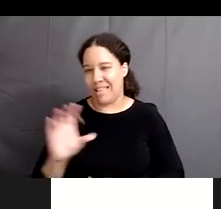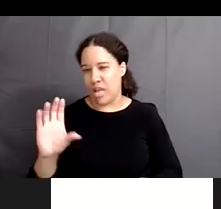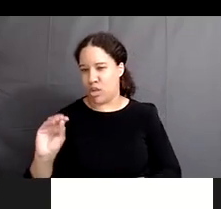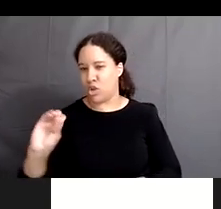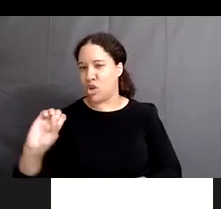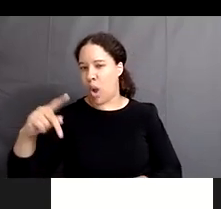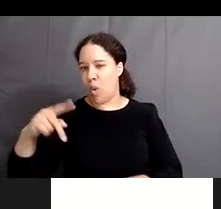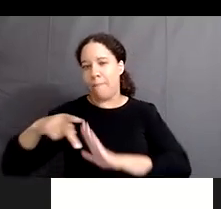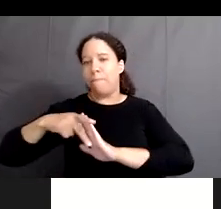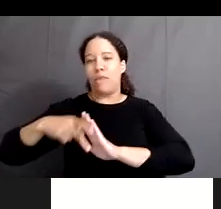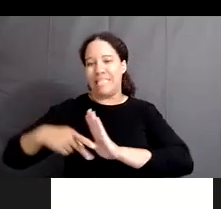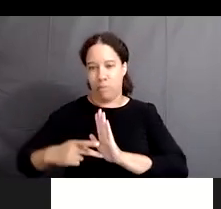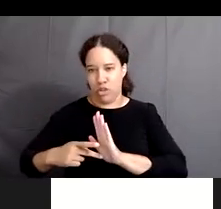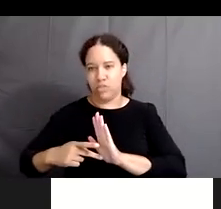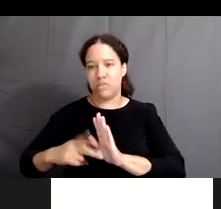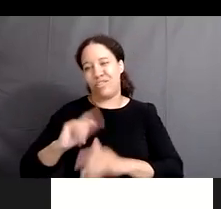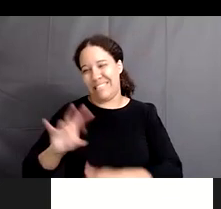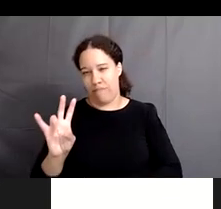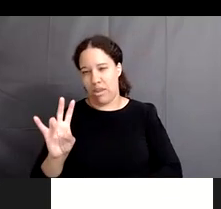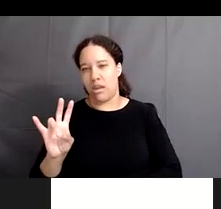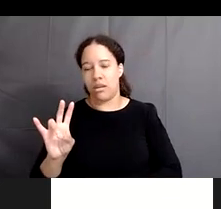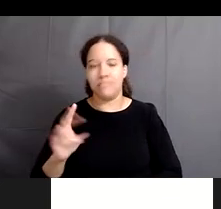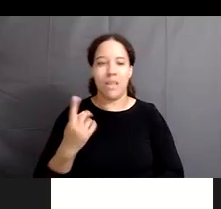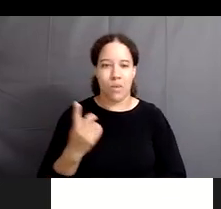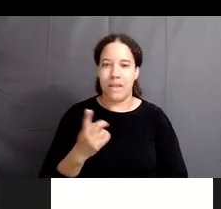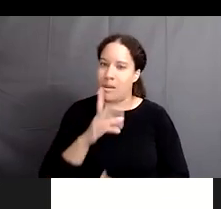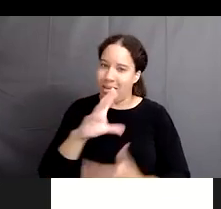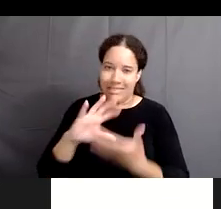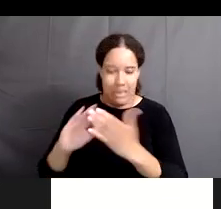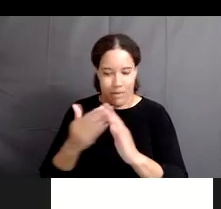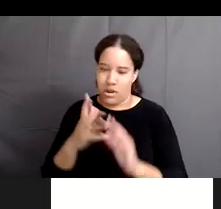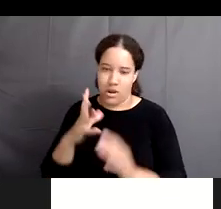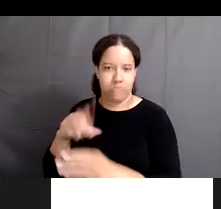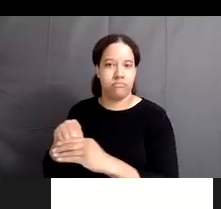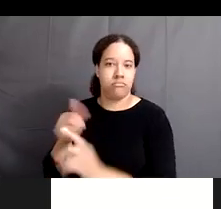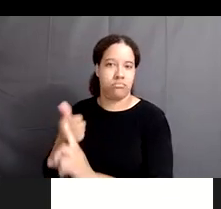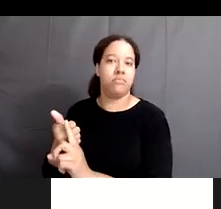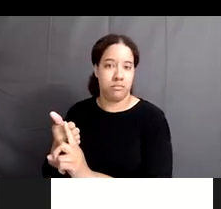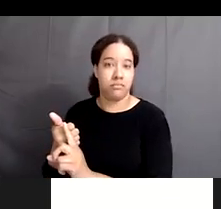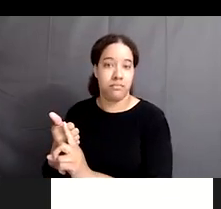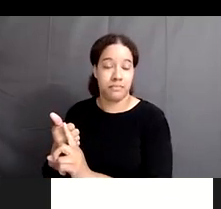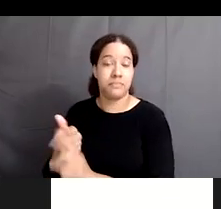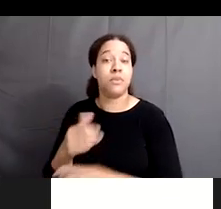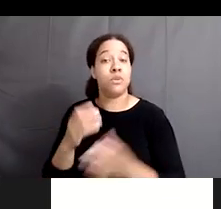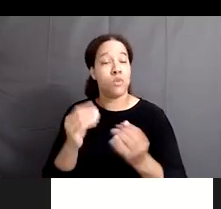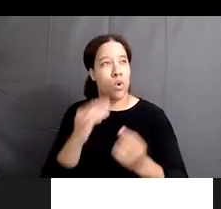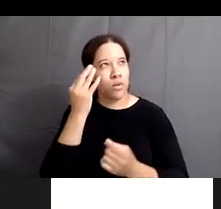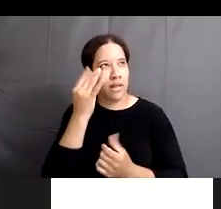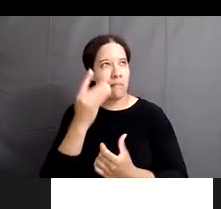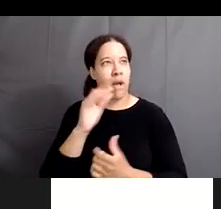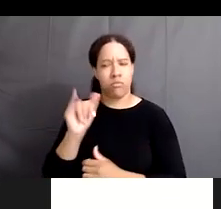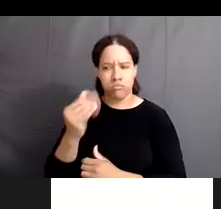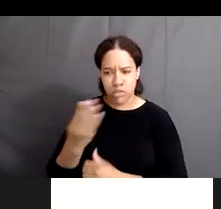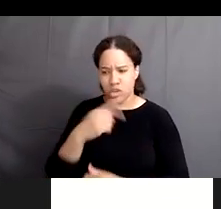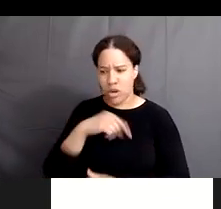for community. So when you have all of these different things that are improving job quality, the amazing benefit